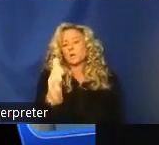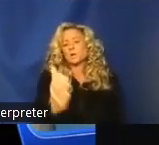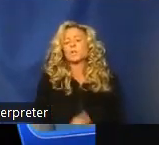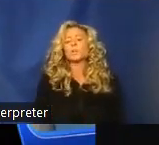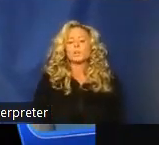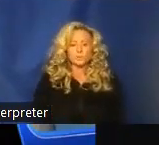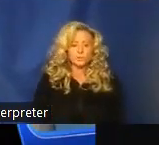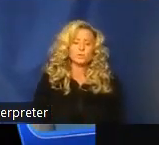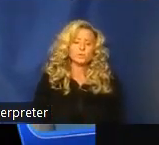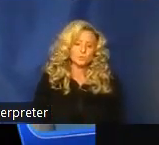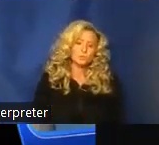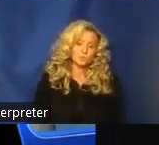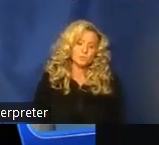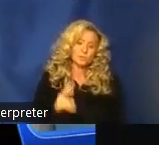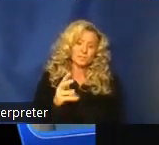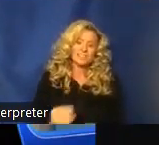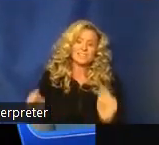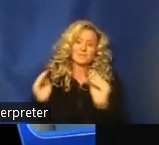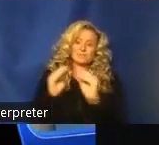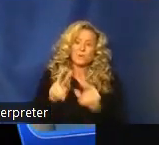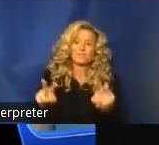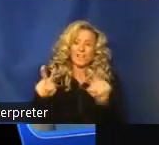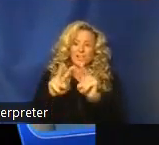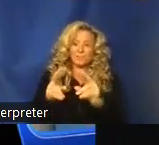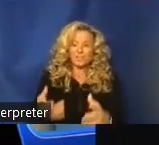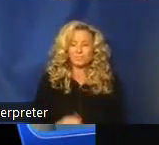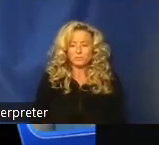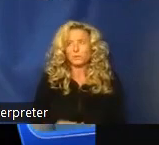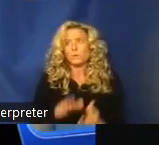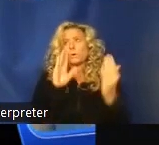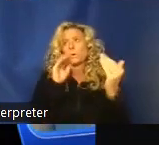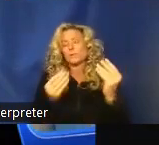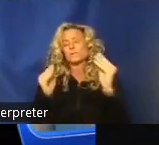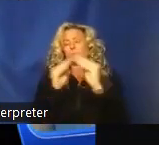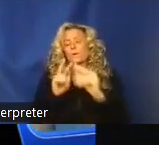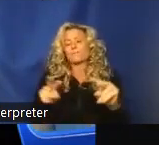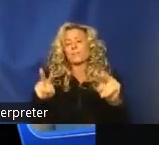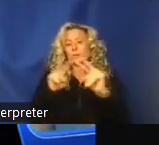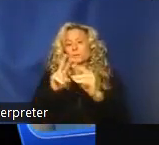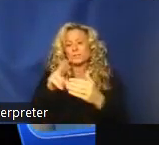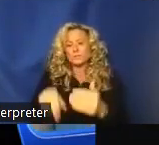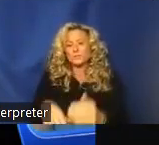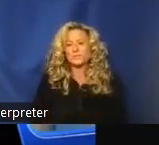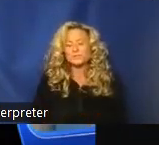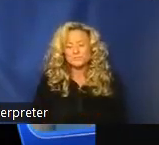one inherently is more valuable, or I guess hopefully is more valuable as a result.